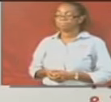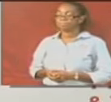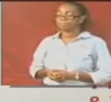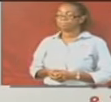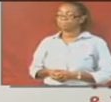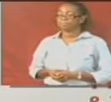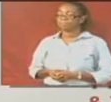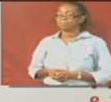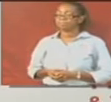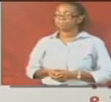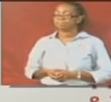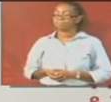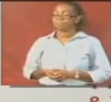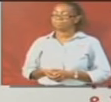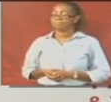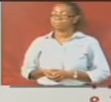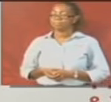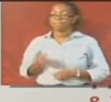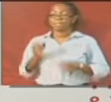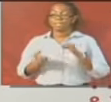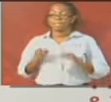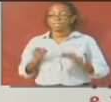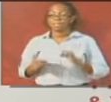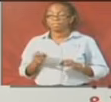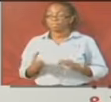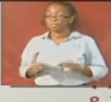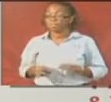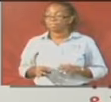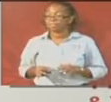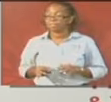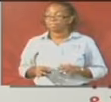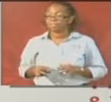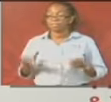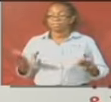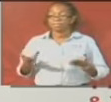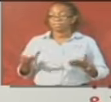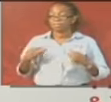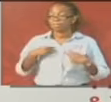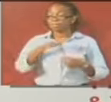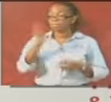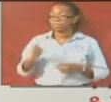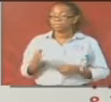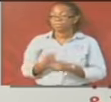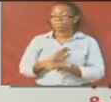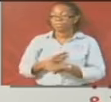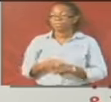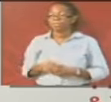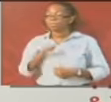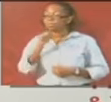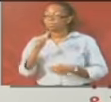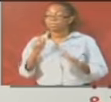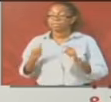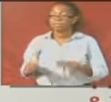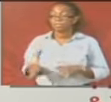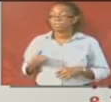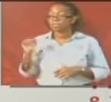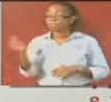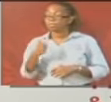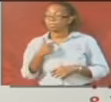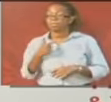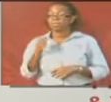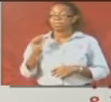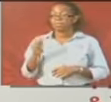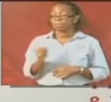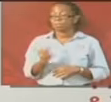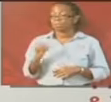done in a situation like that is that you wouldn't necessarily test all of the positives, but you would look at getting representative samples